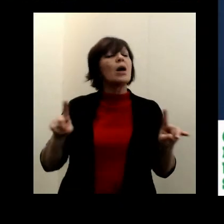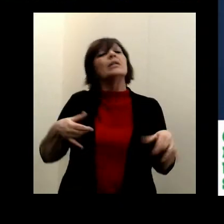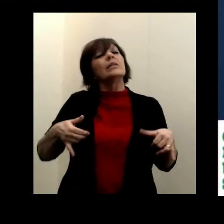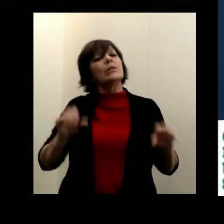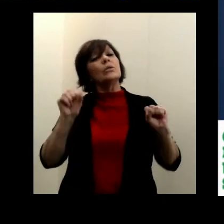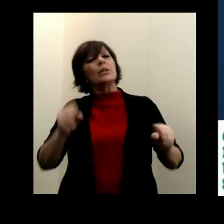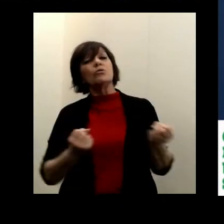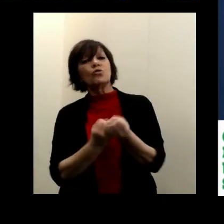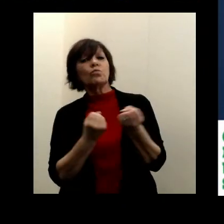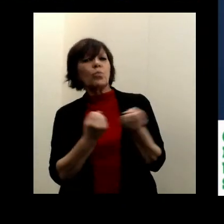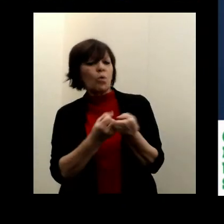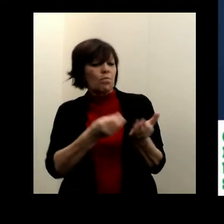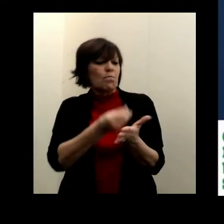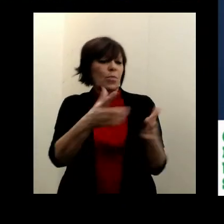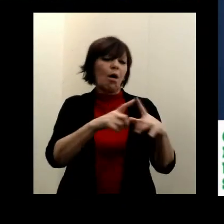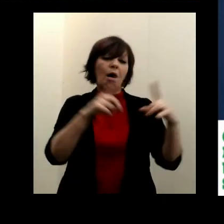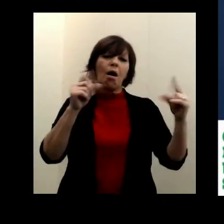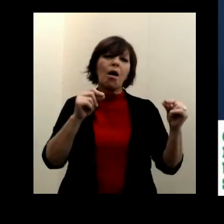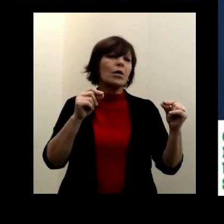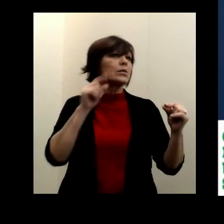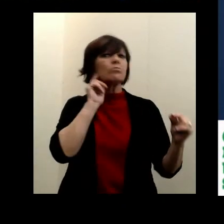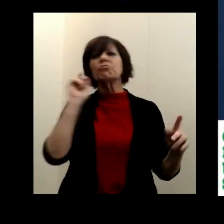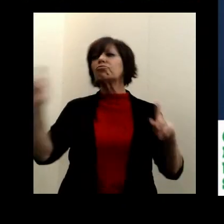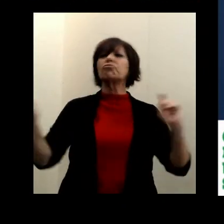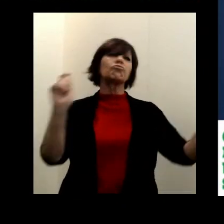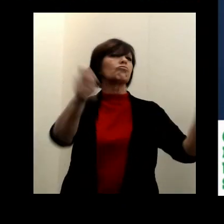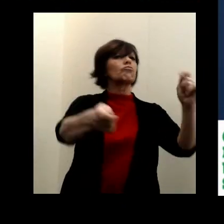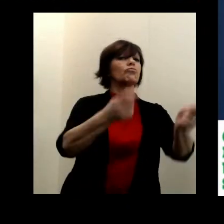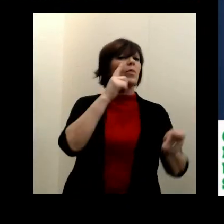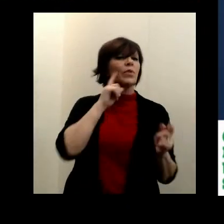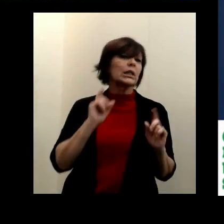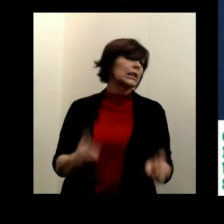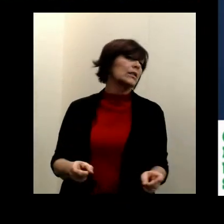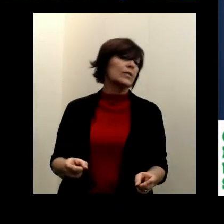support and purchase additional gift cards and give them to people as gifts.